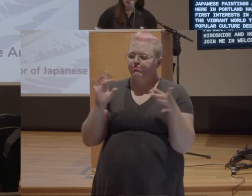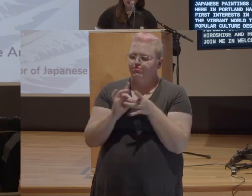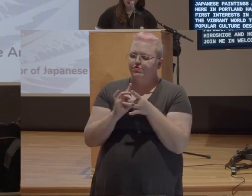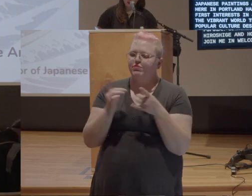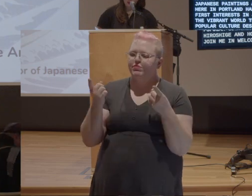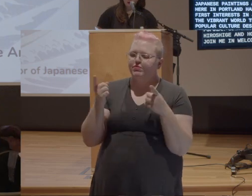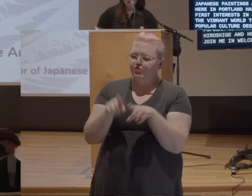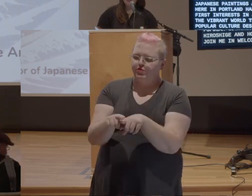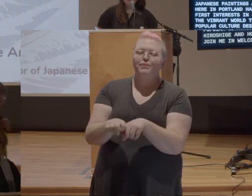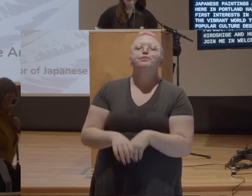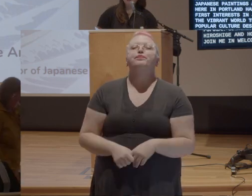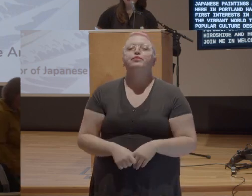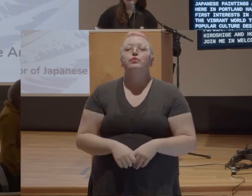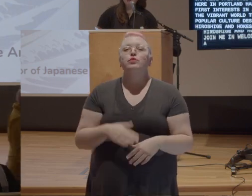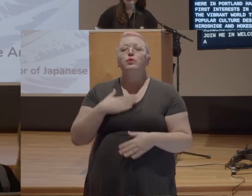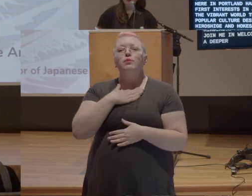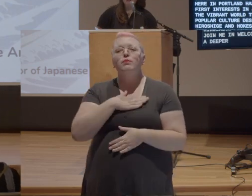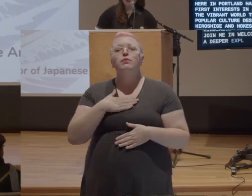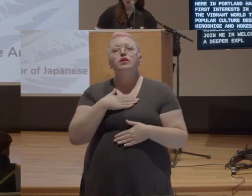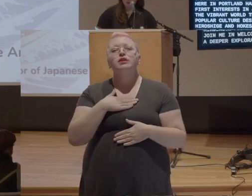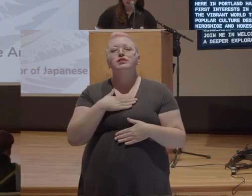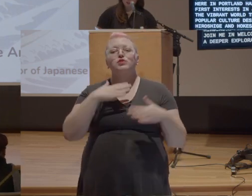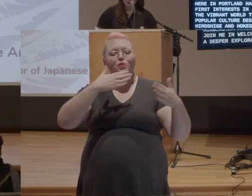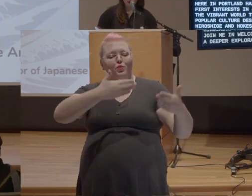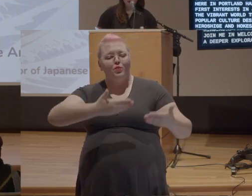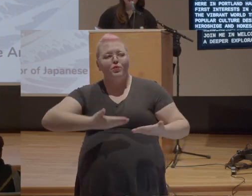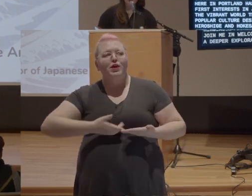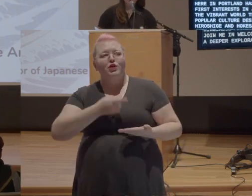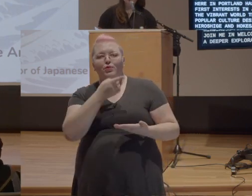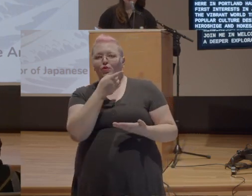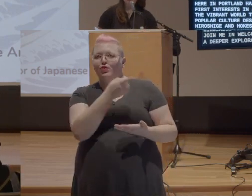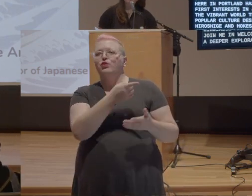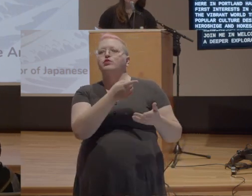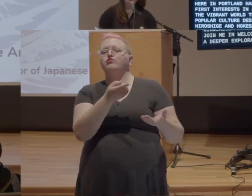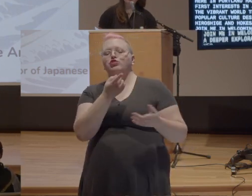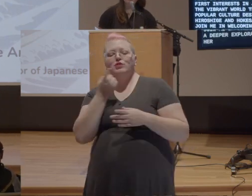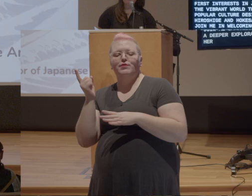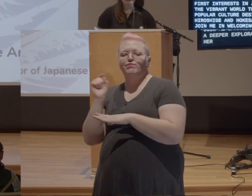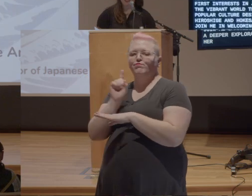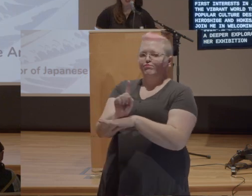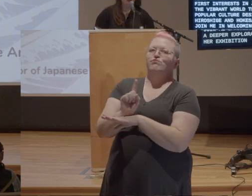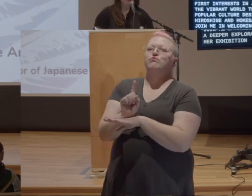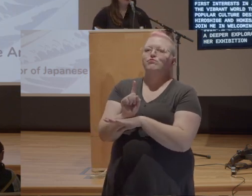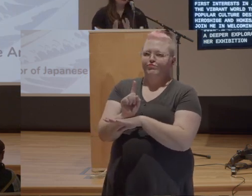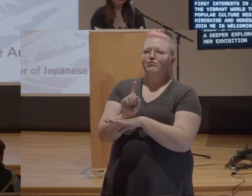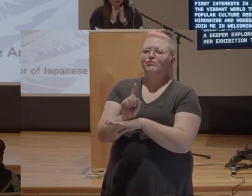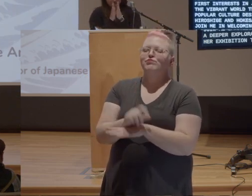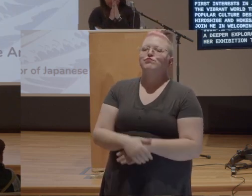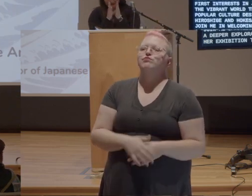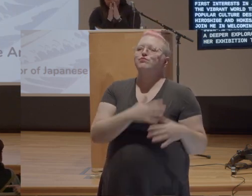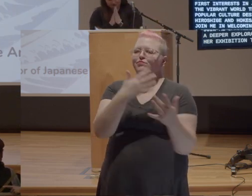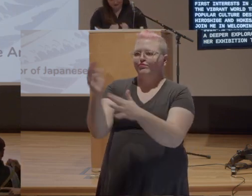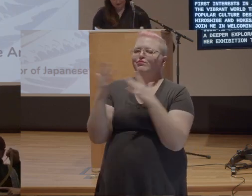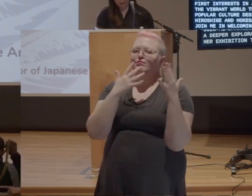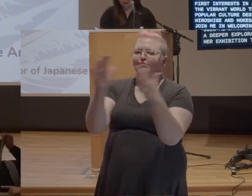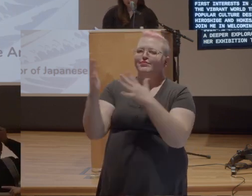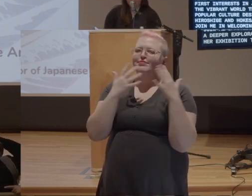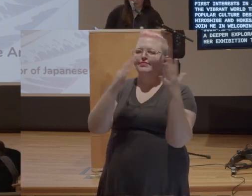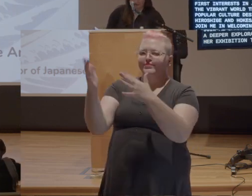to the stage for a deeper exploration of this artistic world and her exhibition. Thank you.